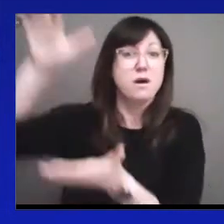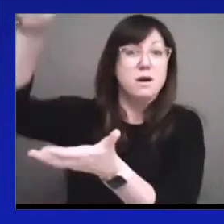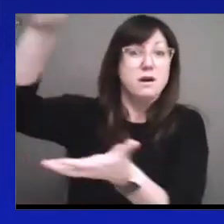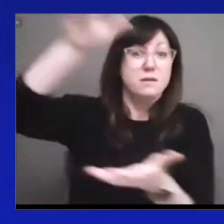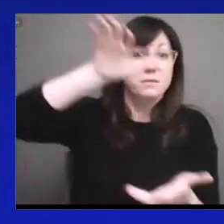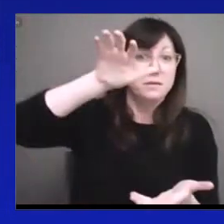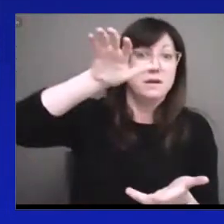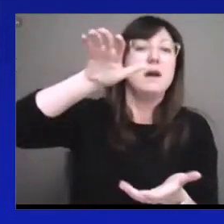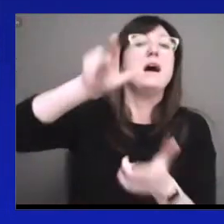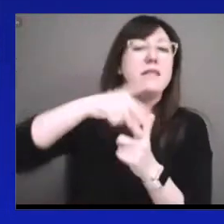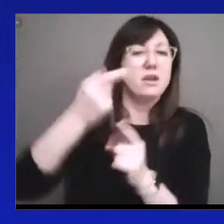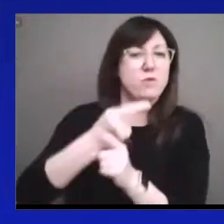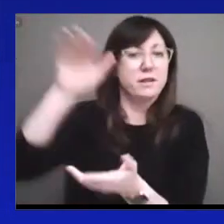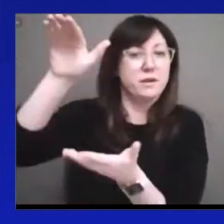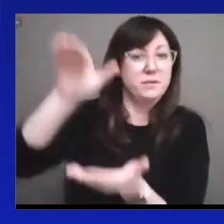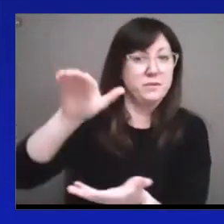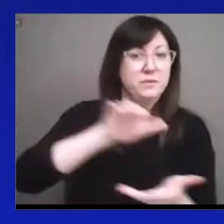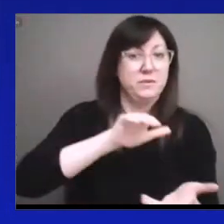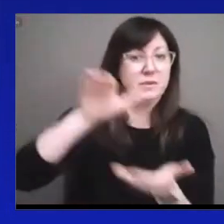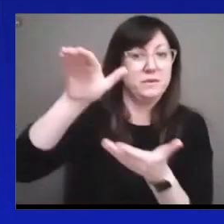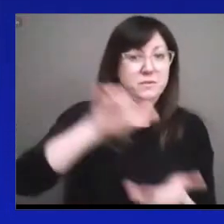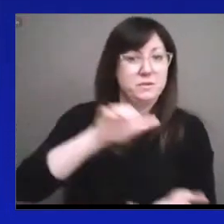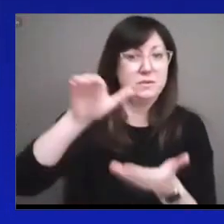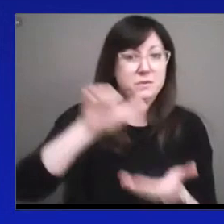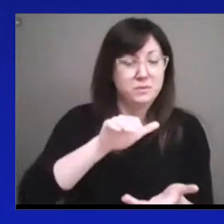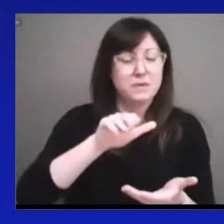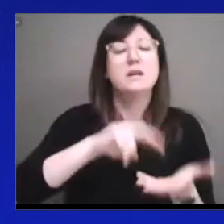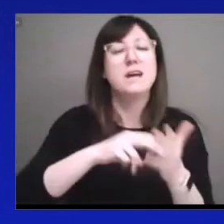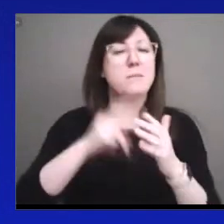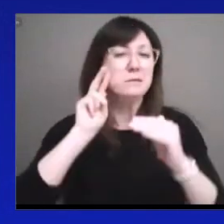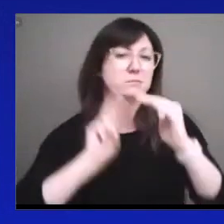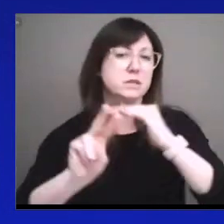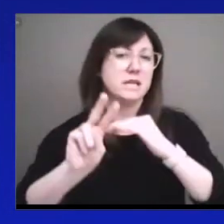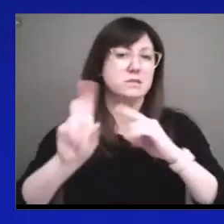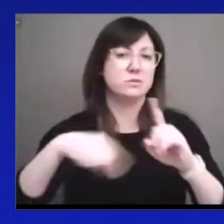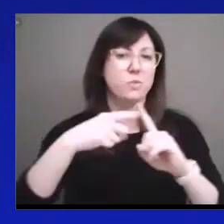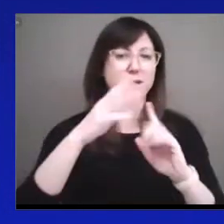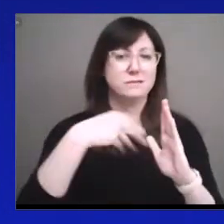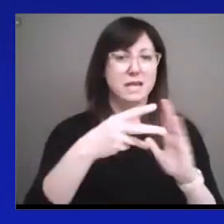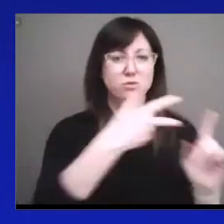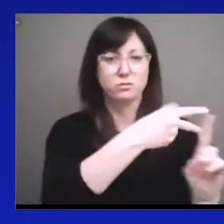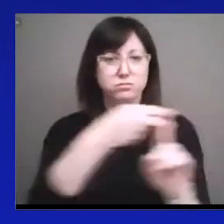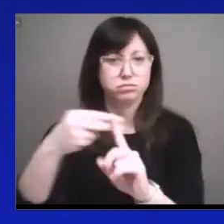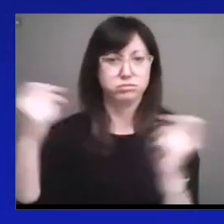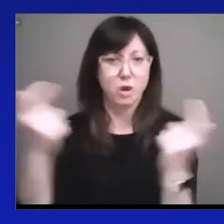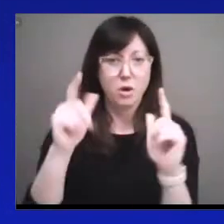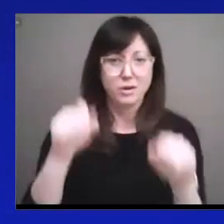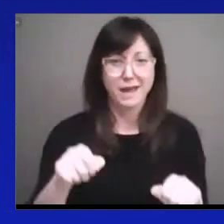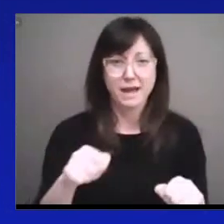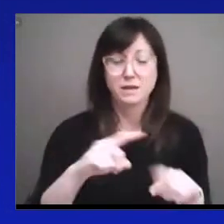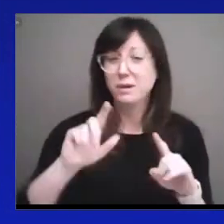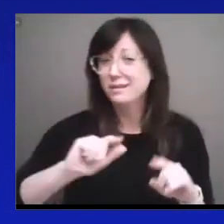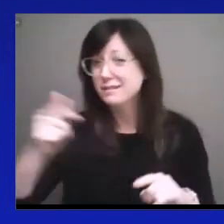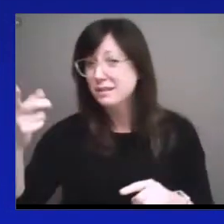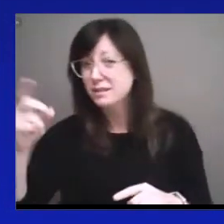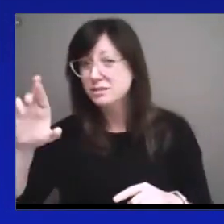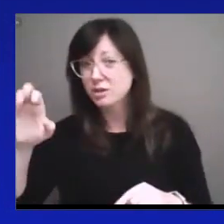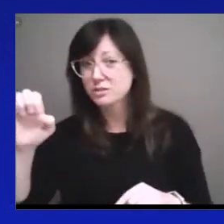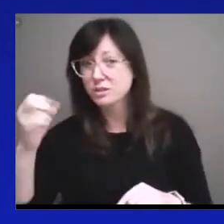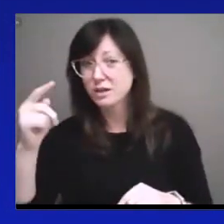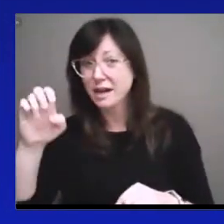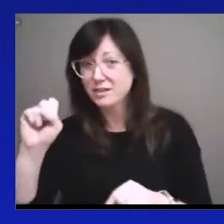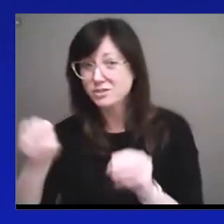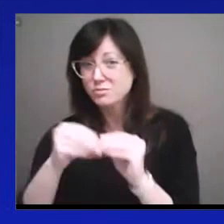beat. Then we can start doing some predictions of timelines, but until then, it's a little difficult. I don't know, Vera, if you've got any thoughts on that.